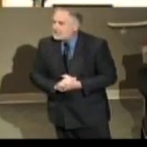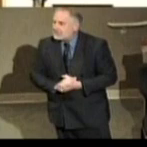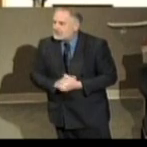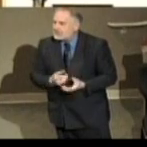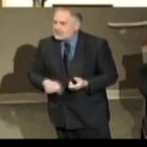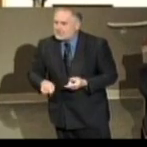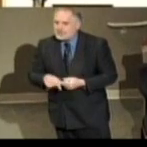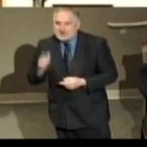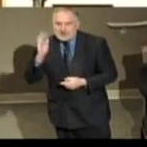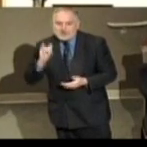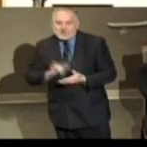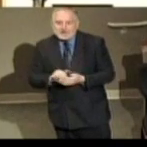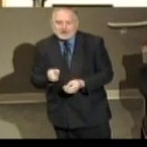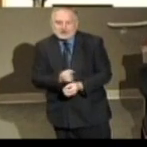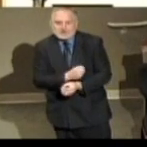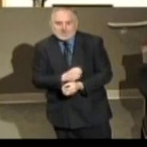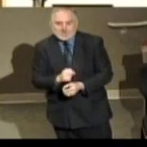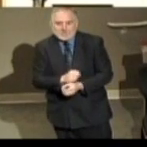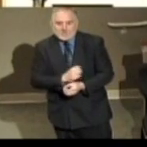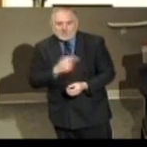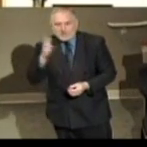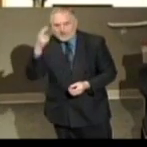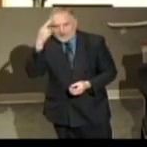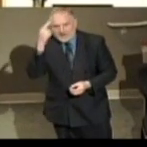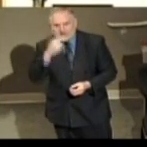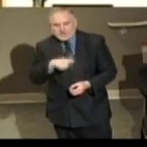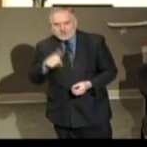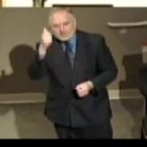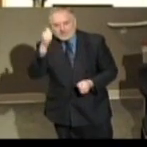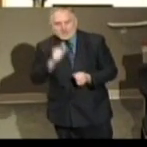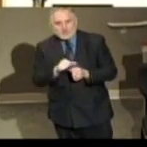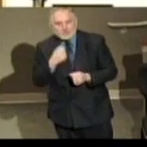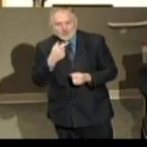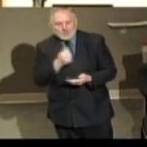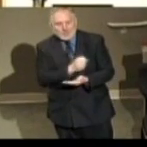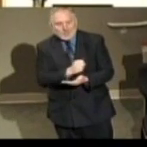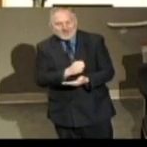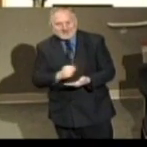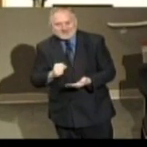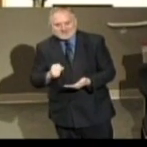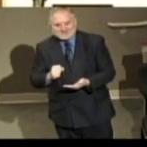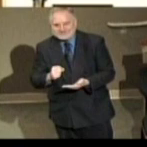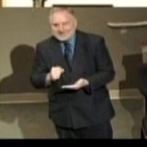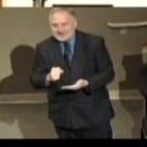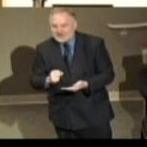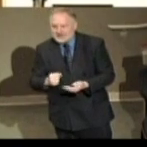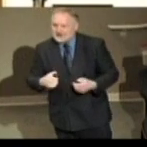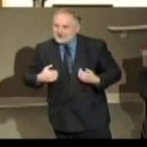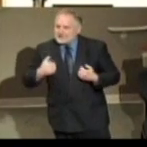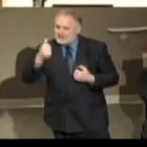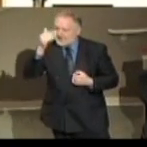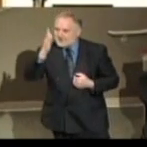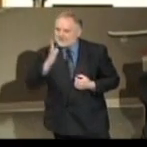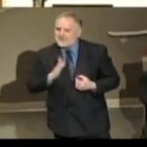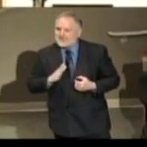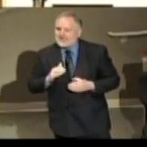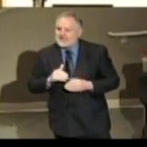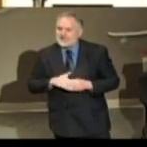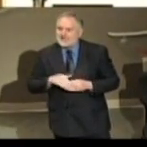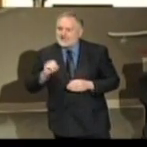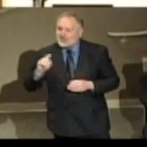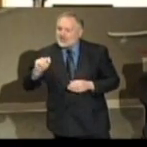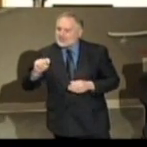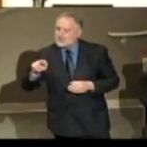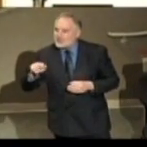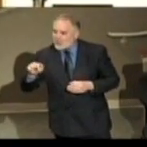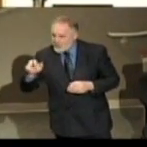Whenever you hear that song, I would remind you to remember who wrote it. A young man in Ottawa, Canada, who